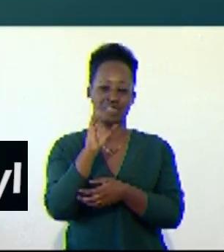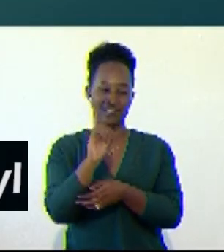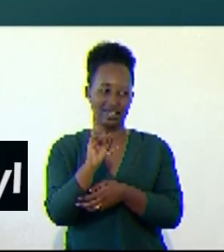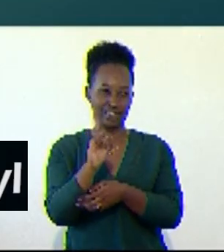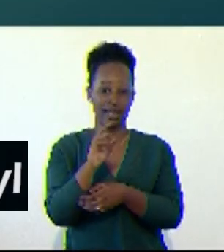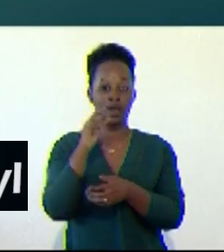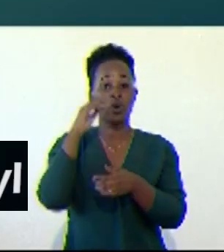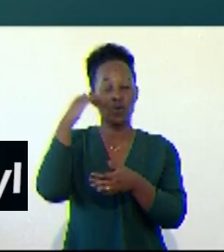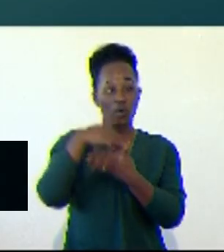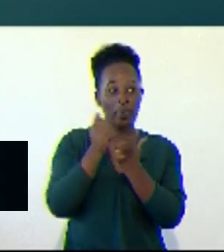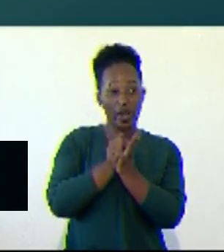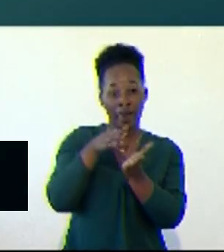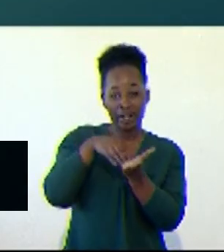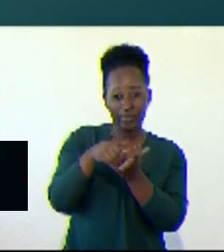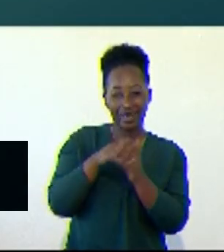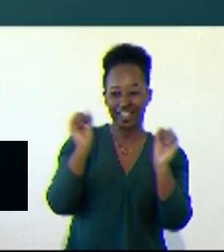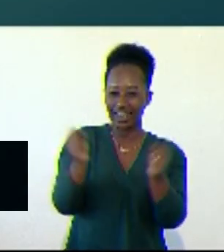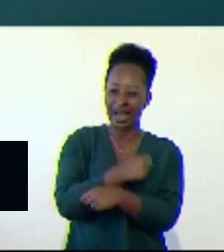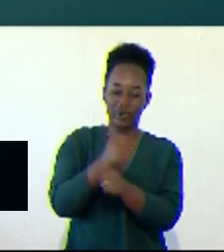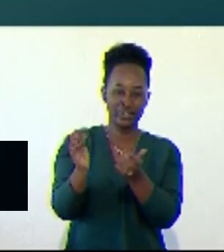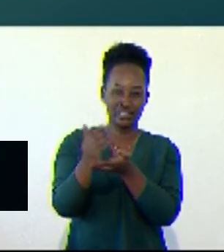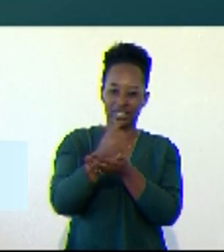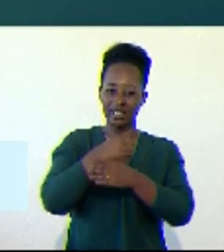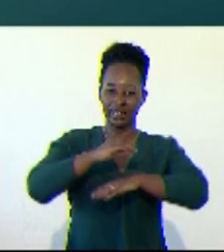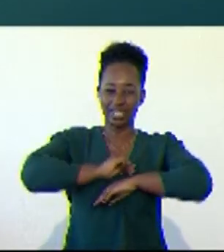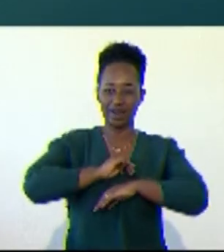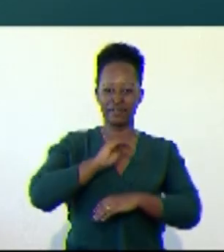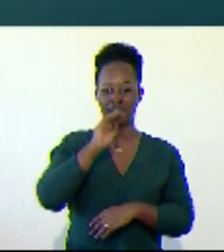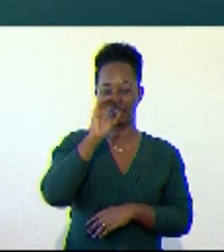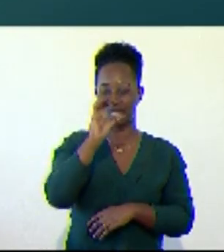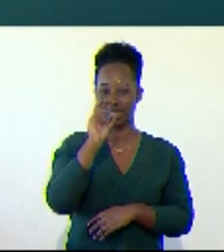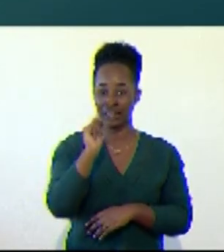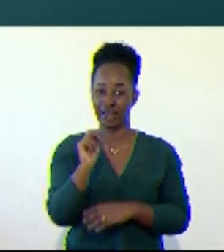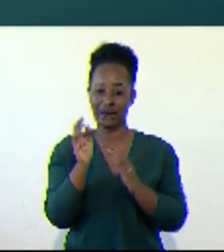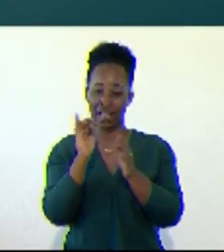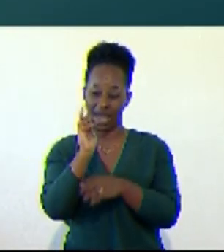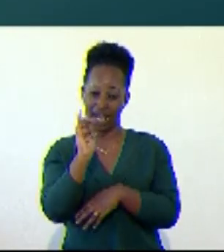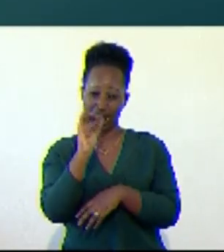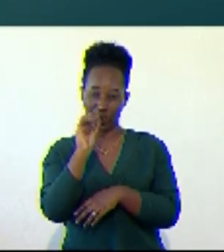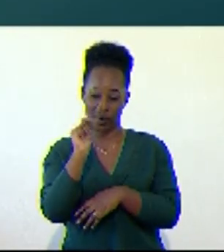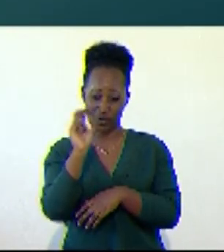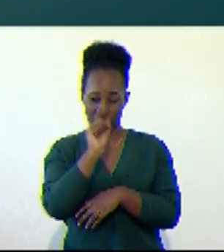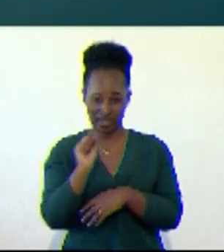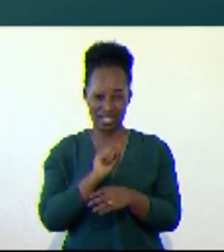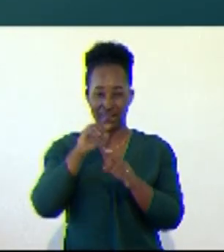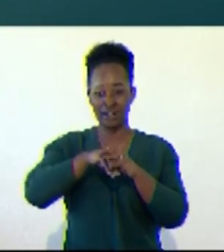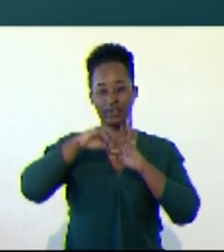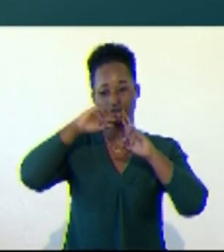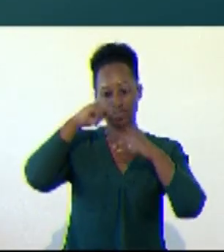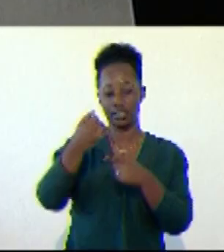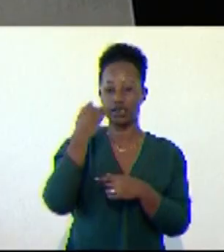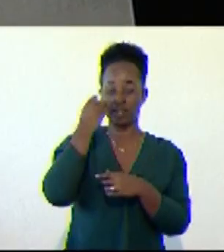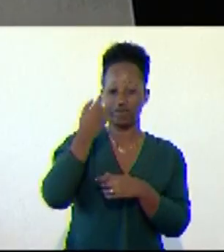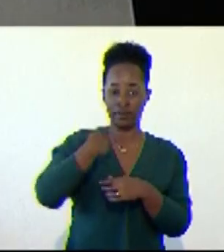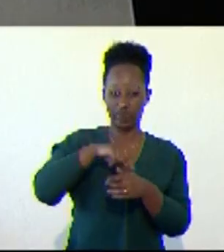it cannot generate enough CN ions, cyanide ions, in the solution. So if you use the OH, the